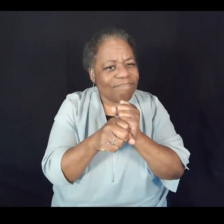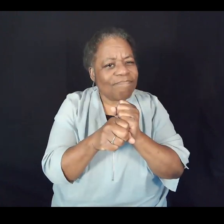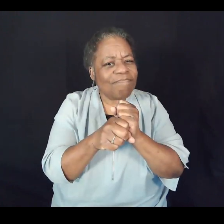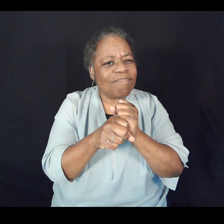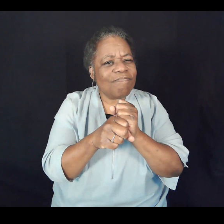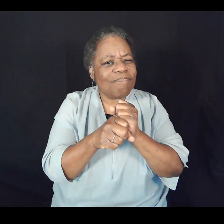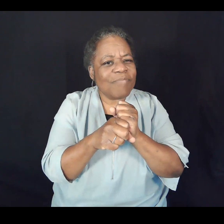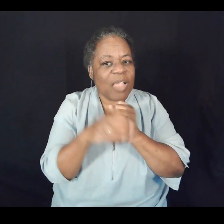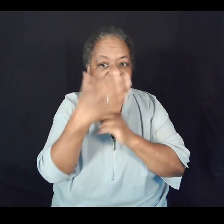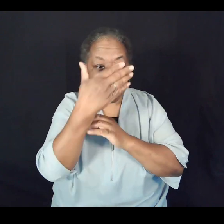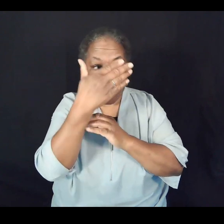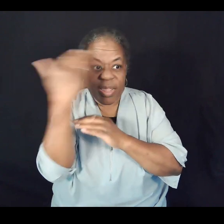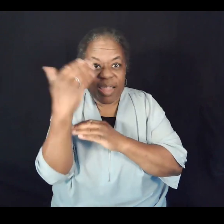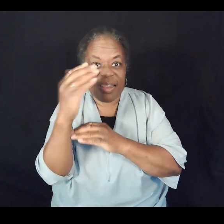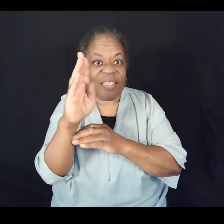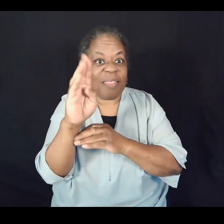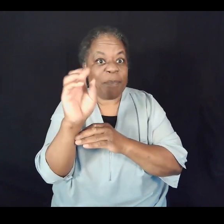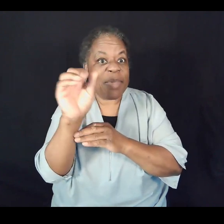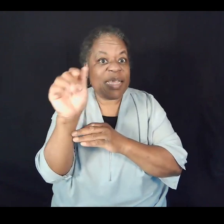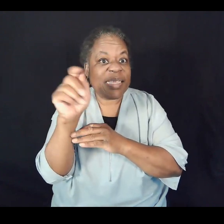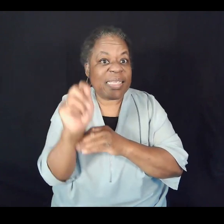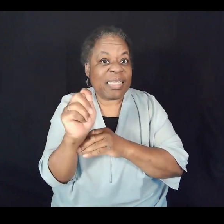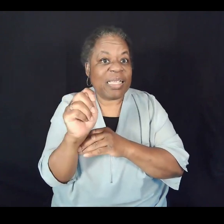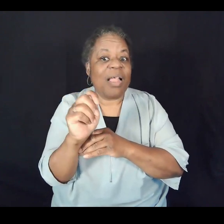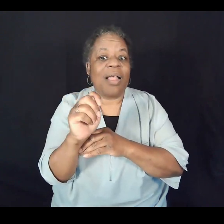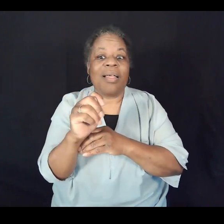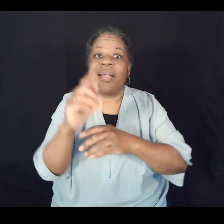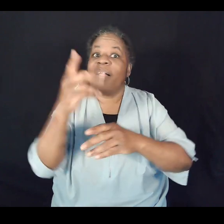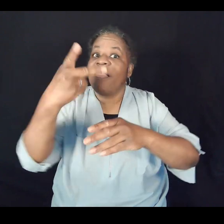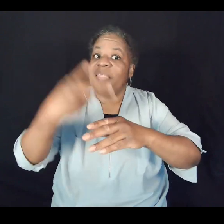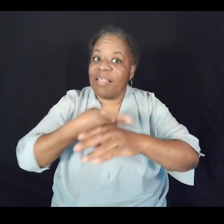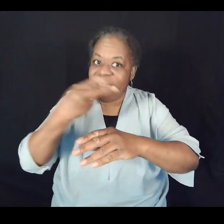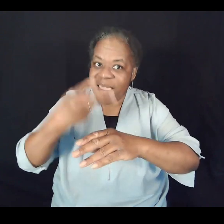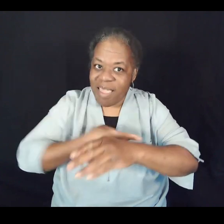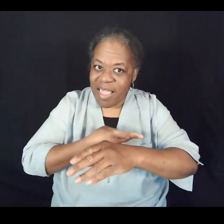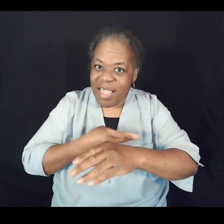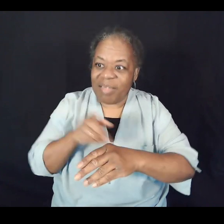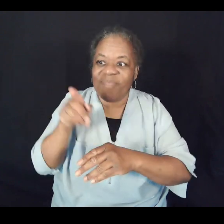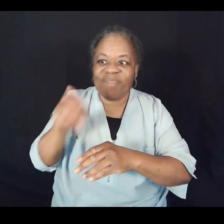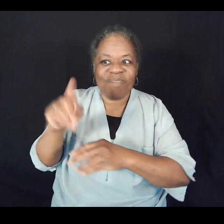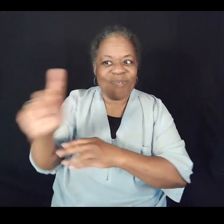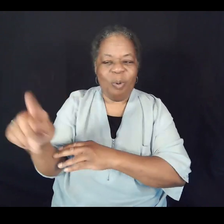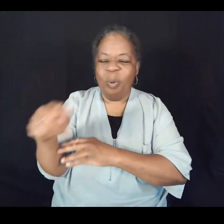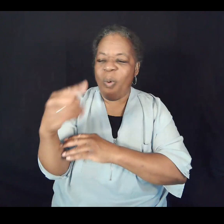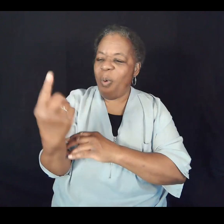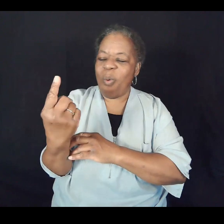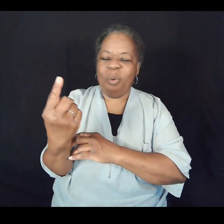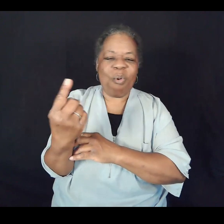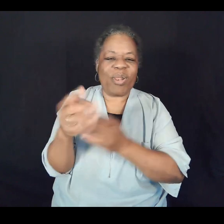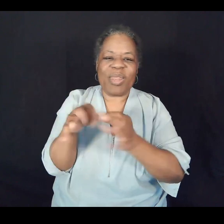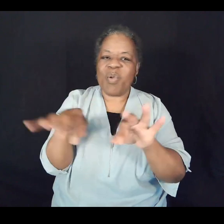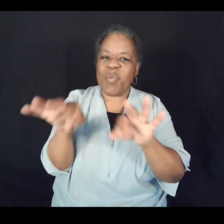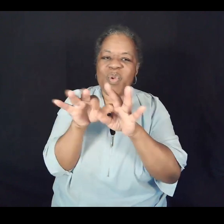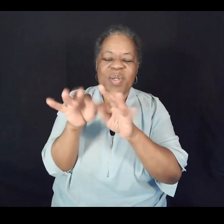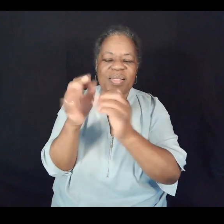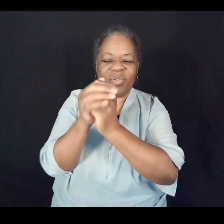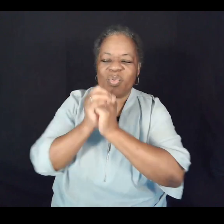the beast. The Lamb is the one who is only worthy to be worshipped.